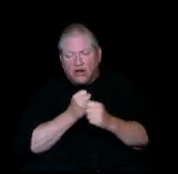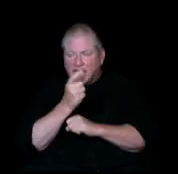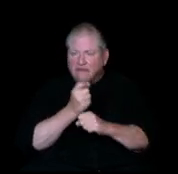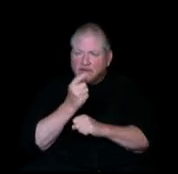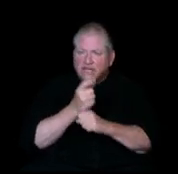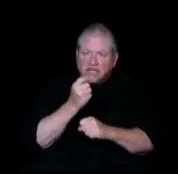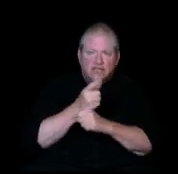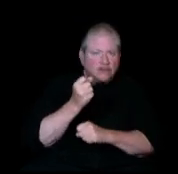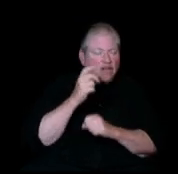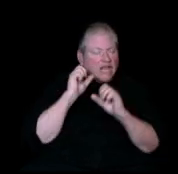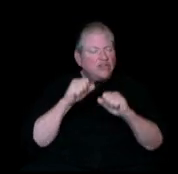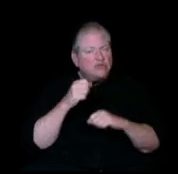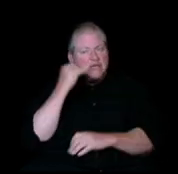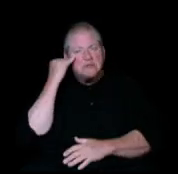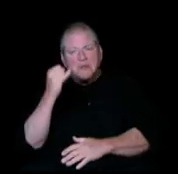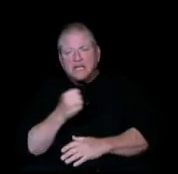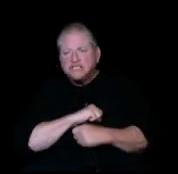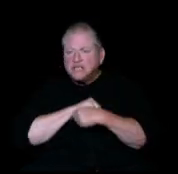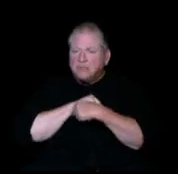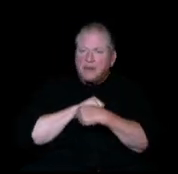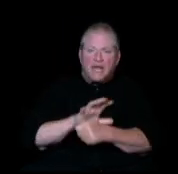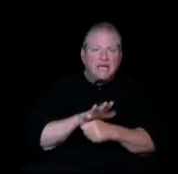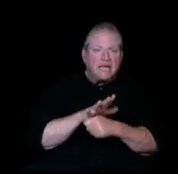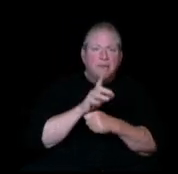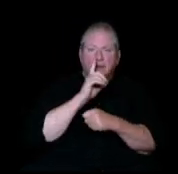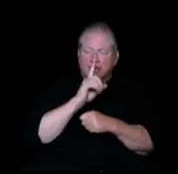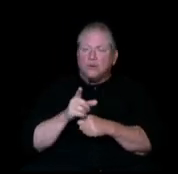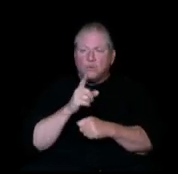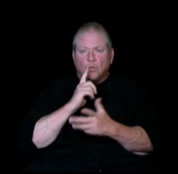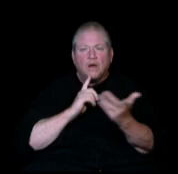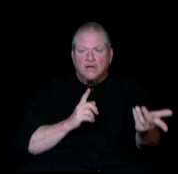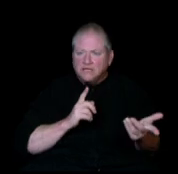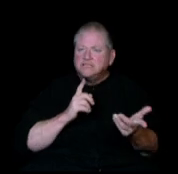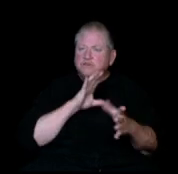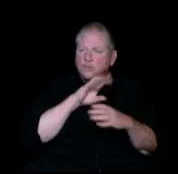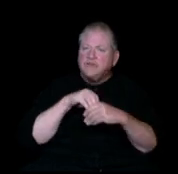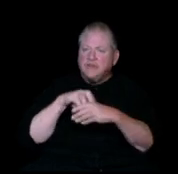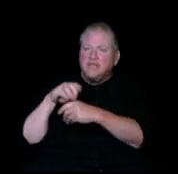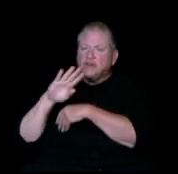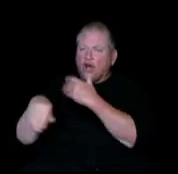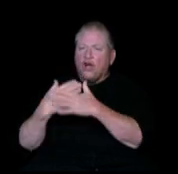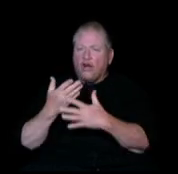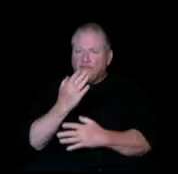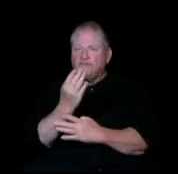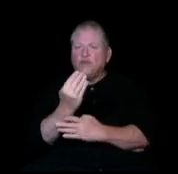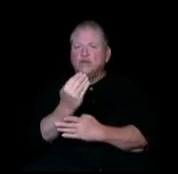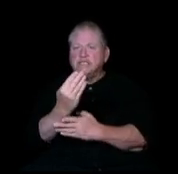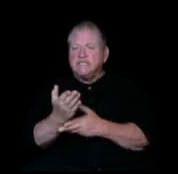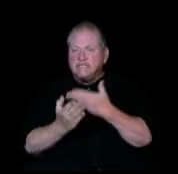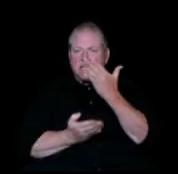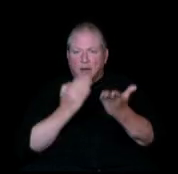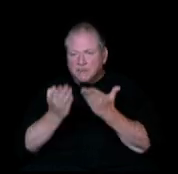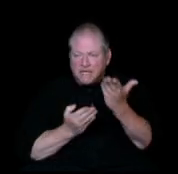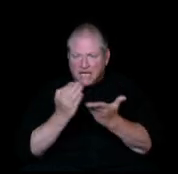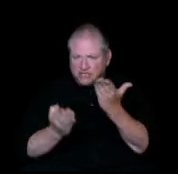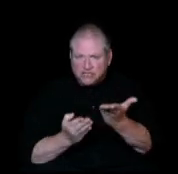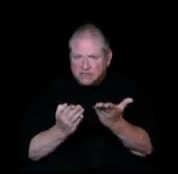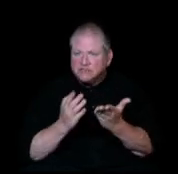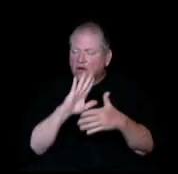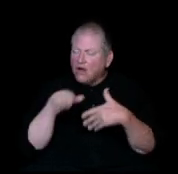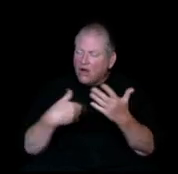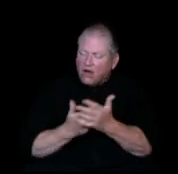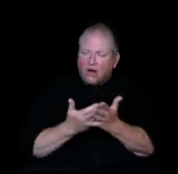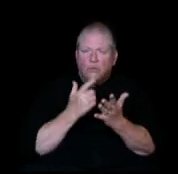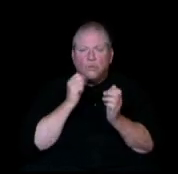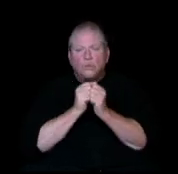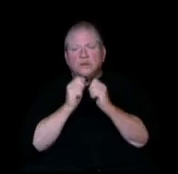year, and as you can imagine, the pandemic was a common thread between the 14 nominations received this year. All tremendous